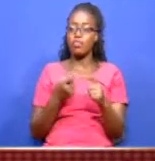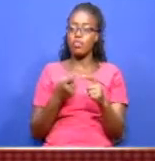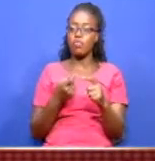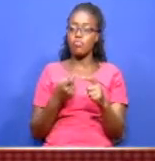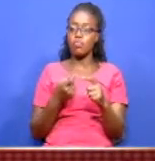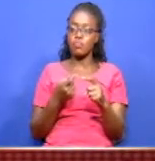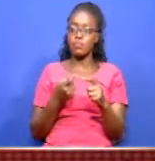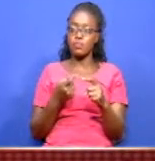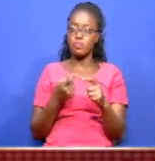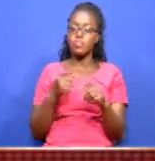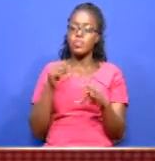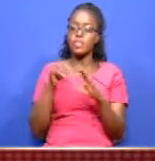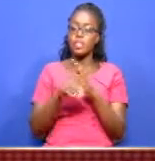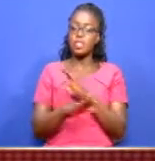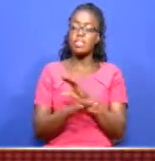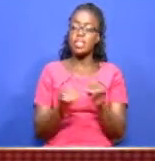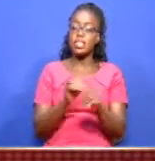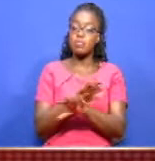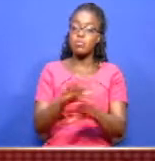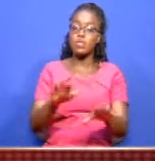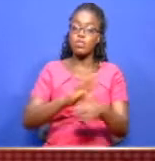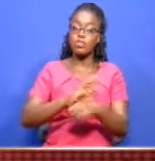of coronavirus